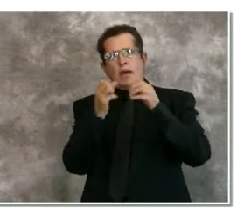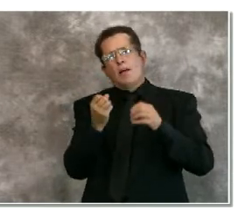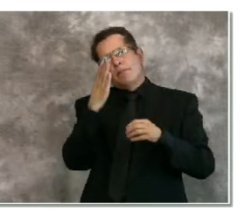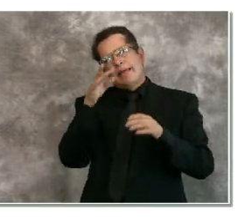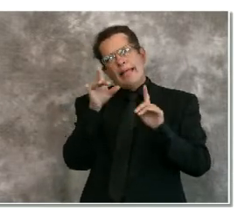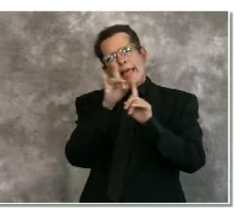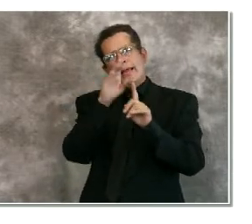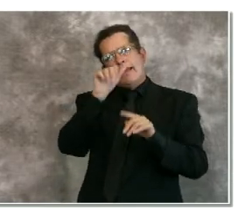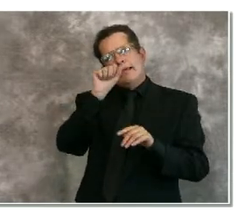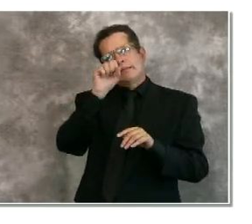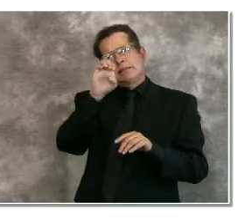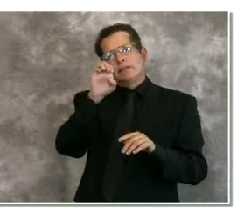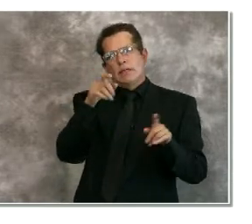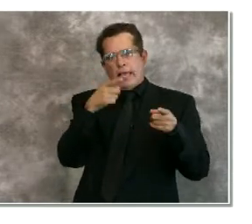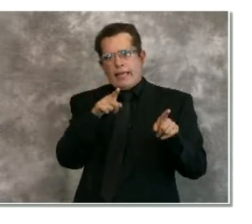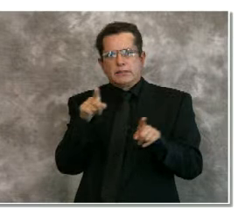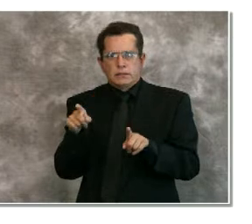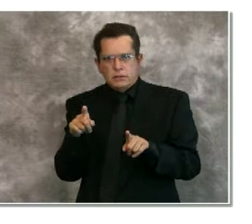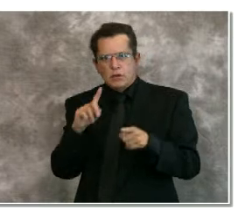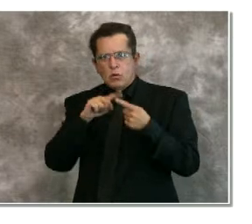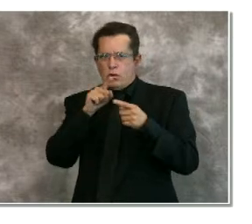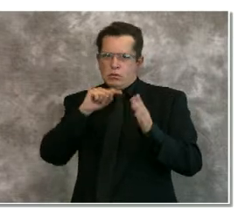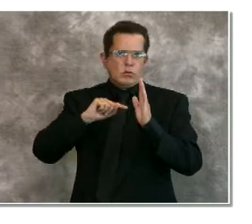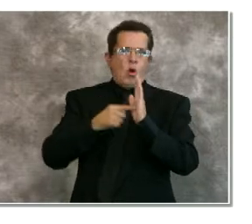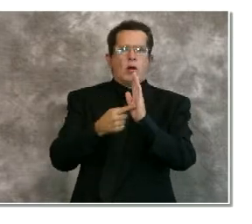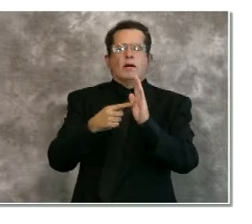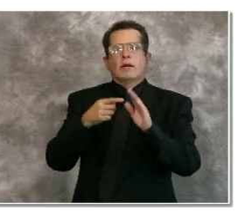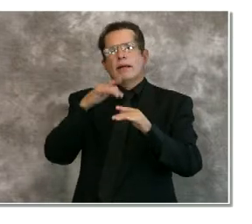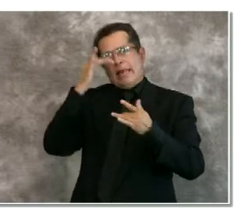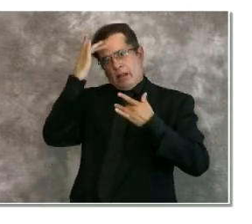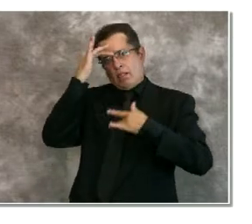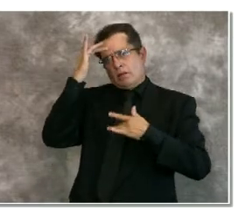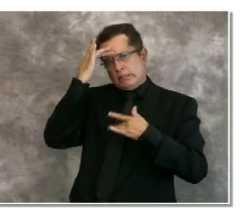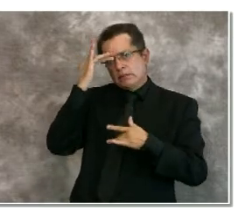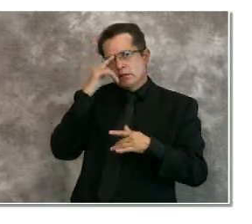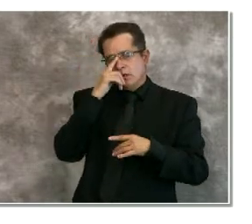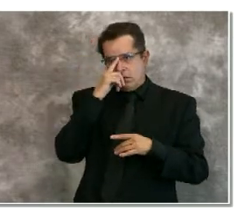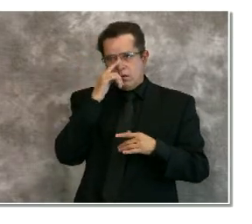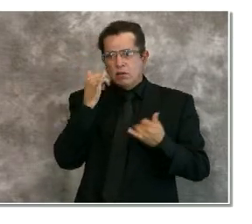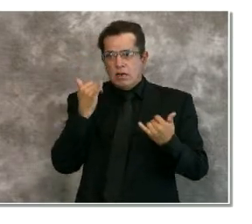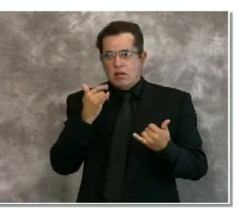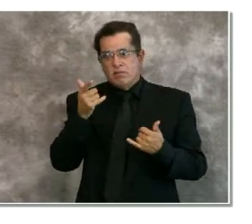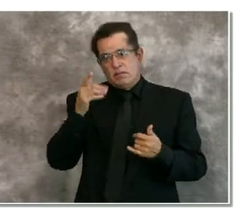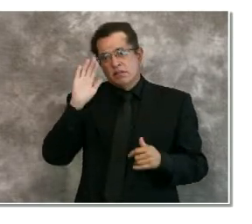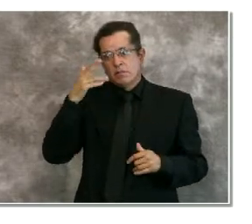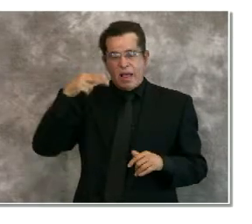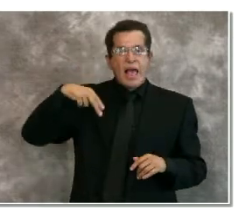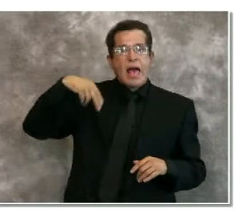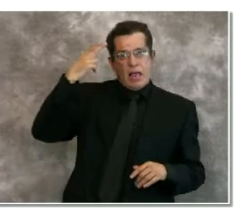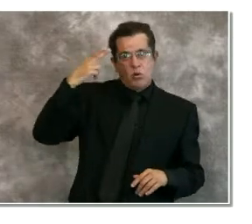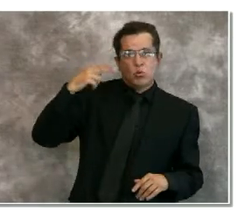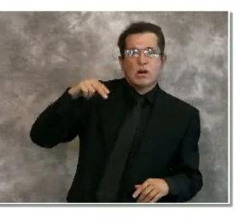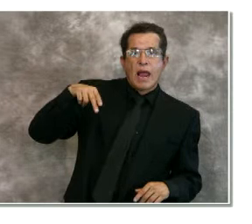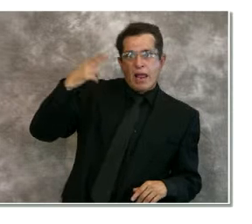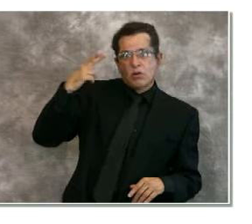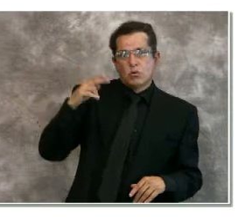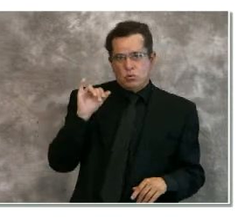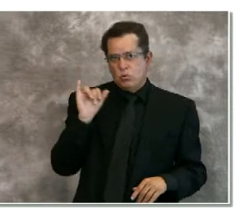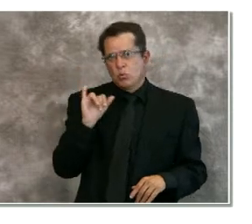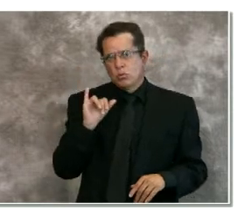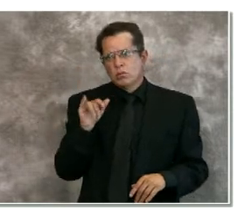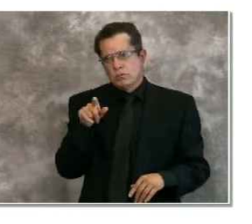cases, the number of cases by onset of illness are significantly higher. And this is in